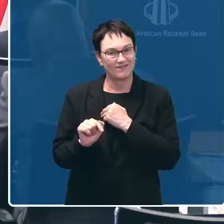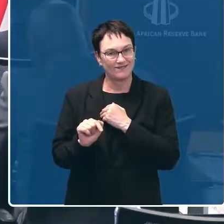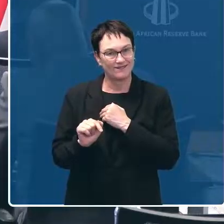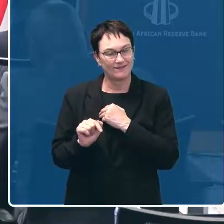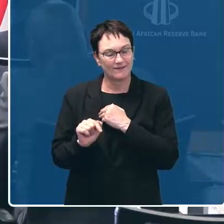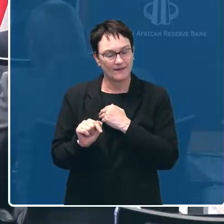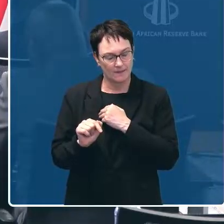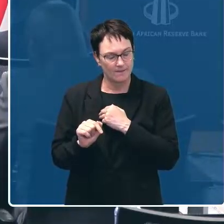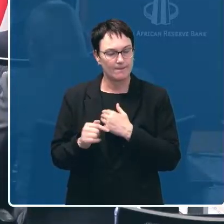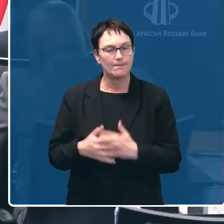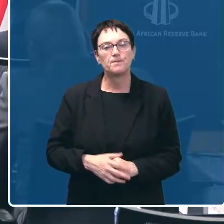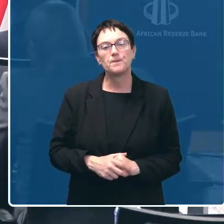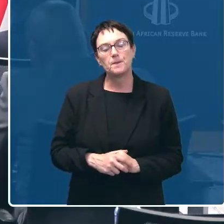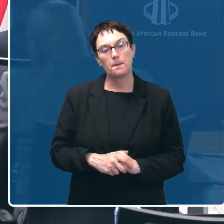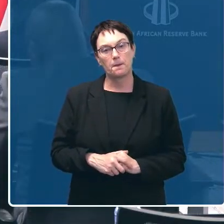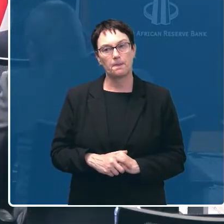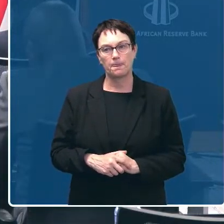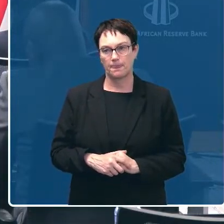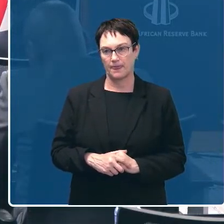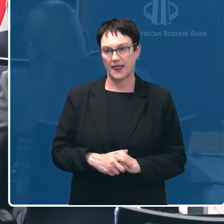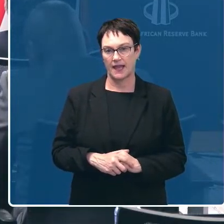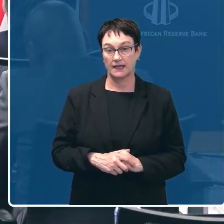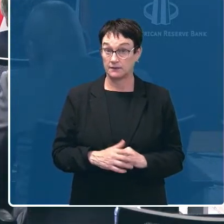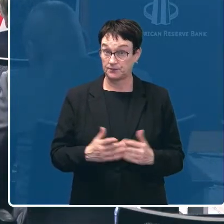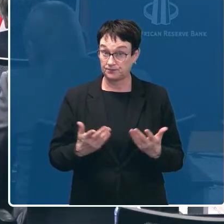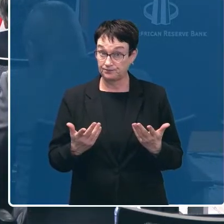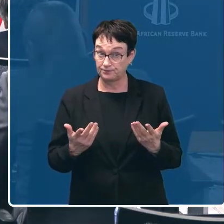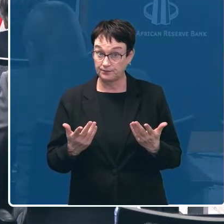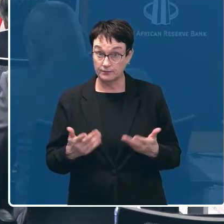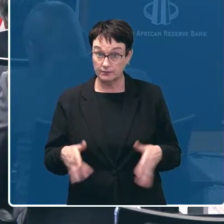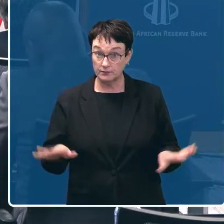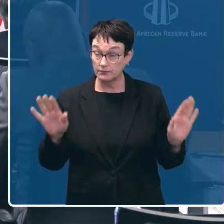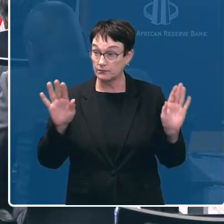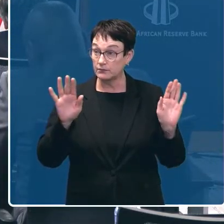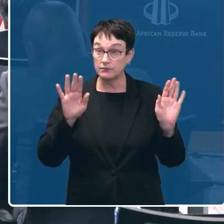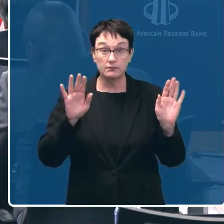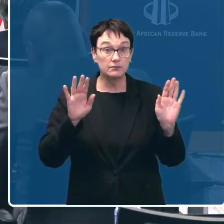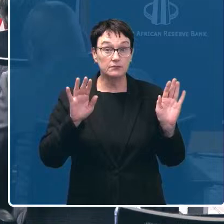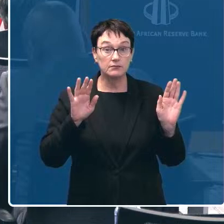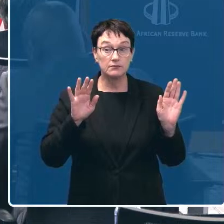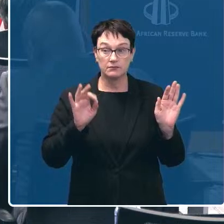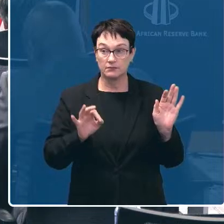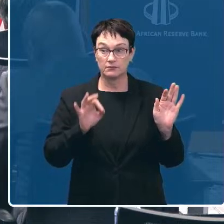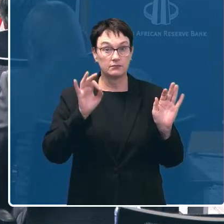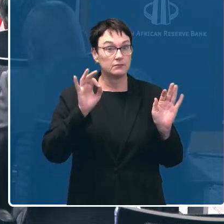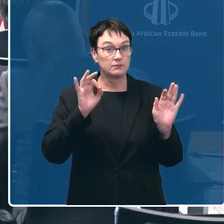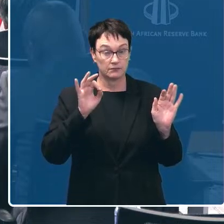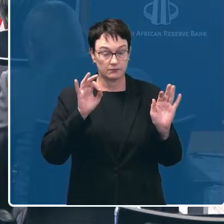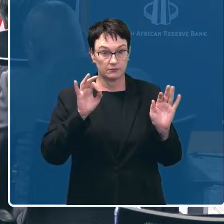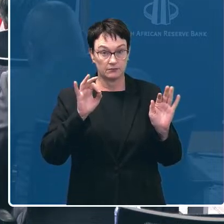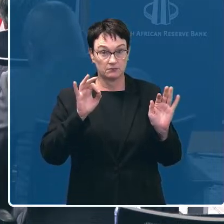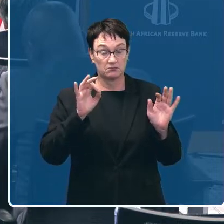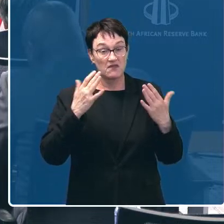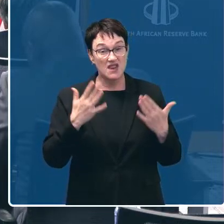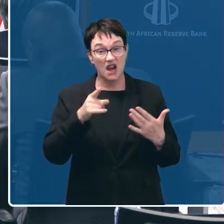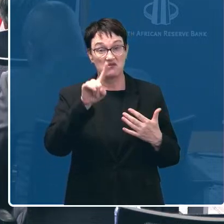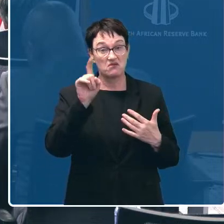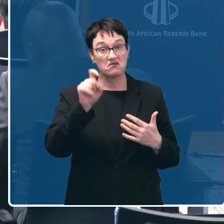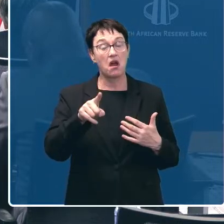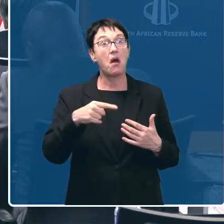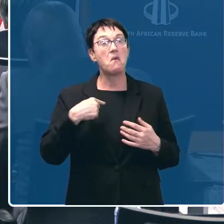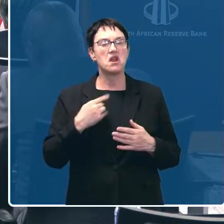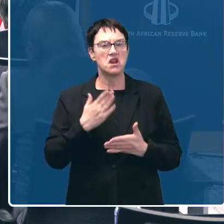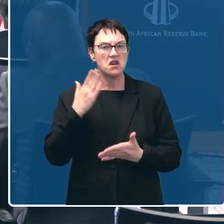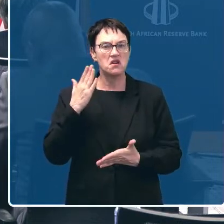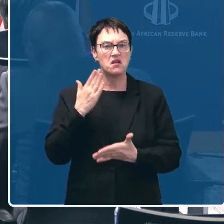come in. Are we officially on the easing cycle?